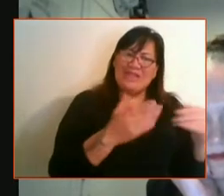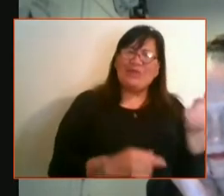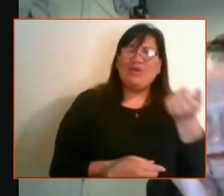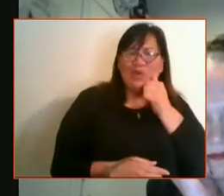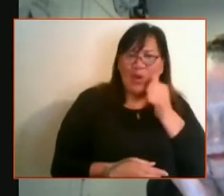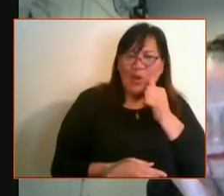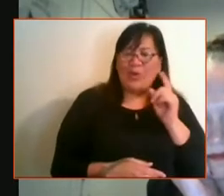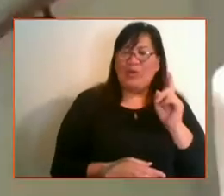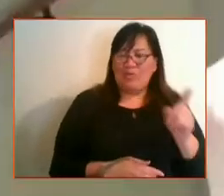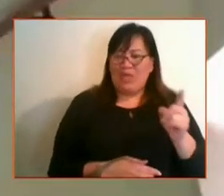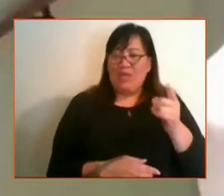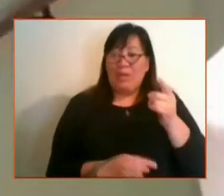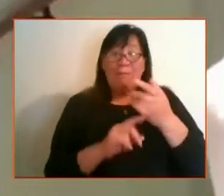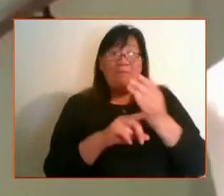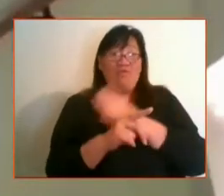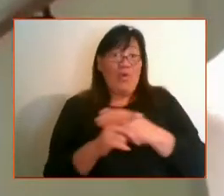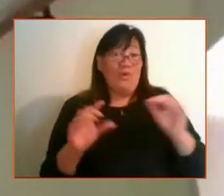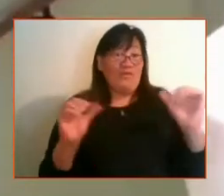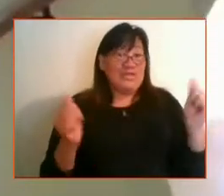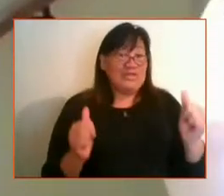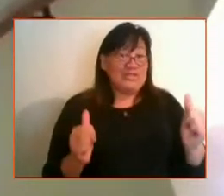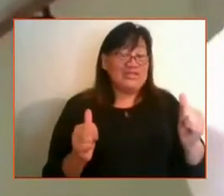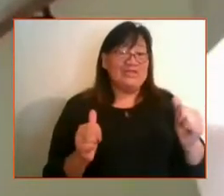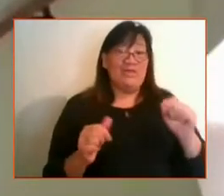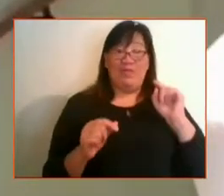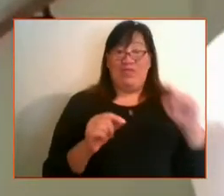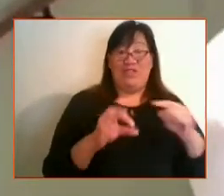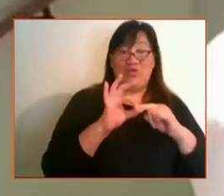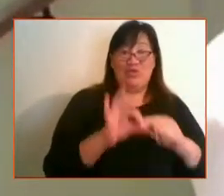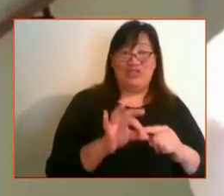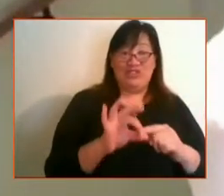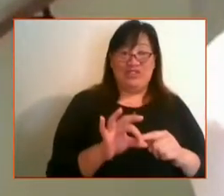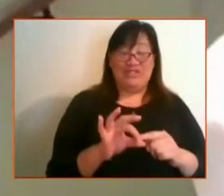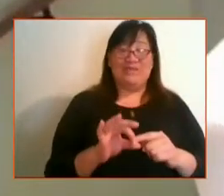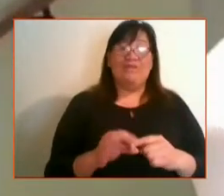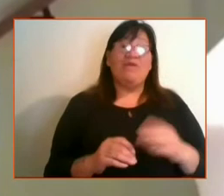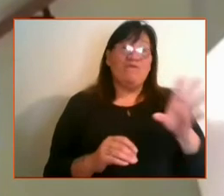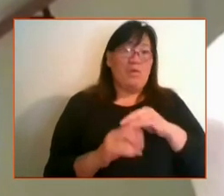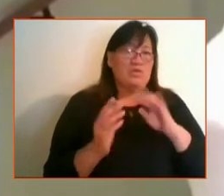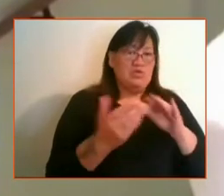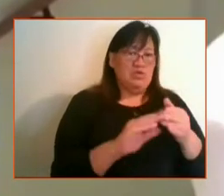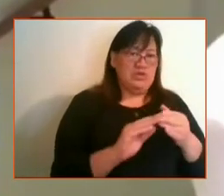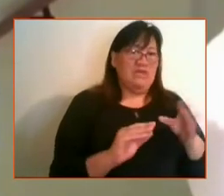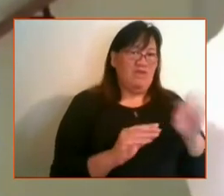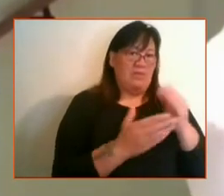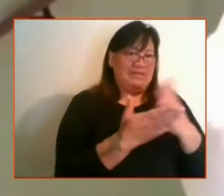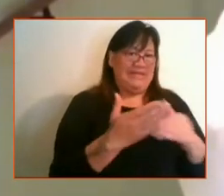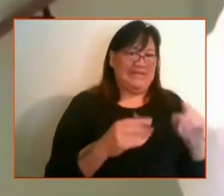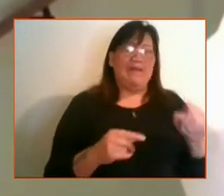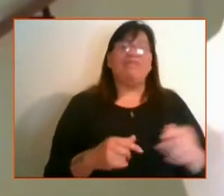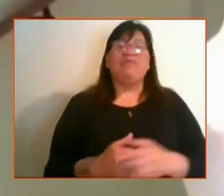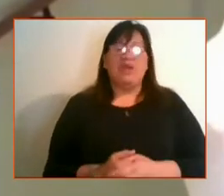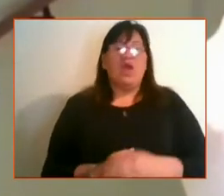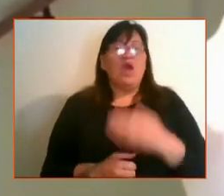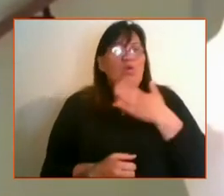I want to, before we go to these questions from the community, from the sector, to talk